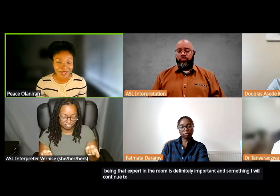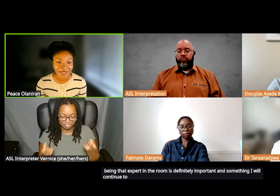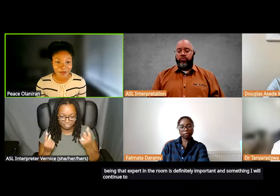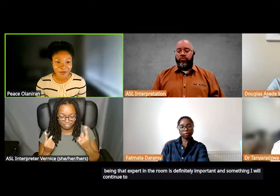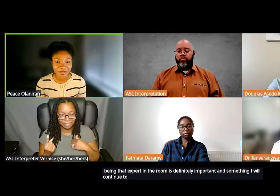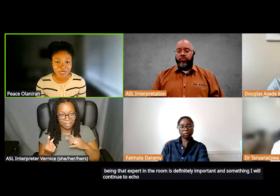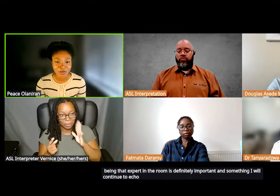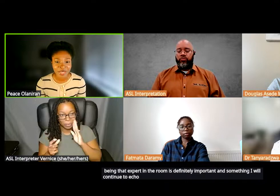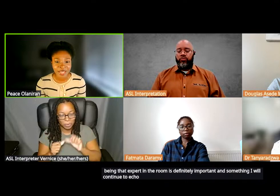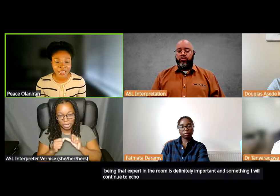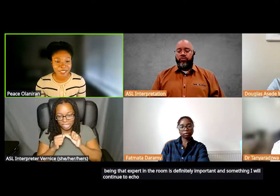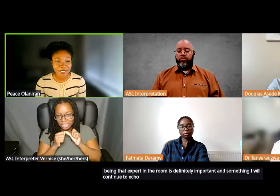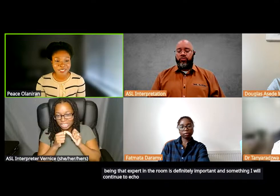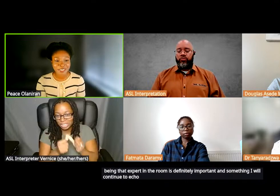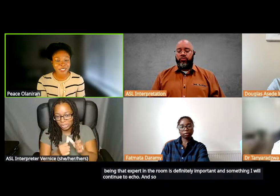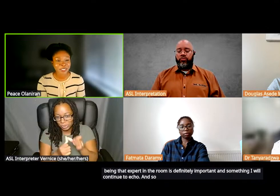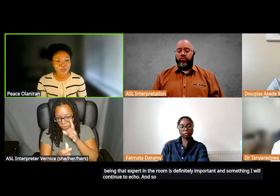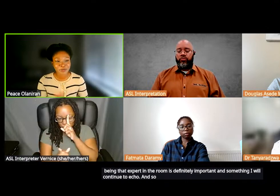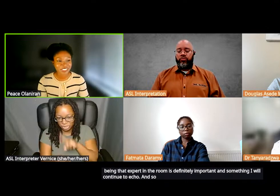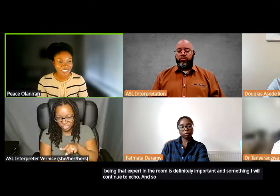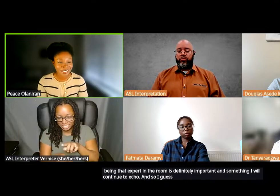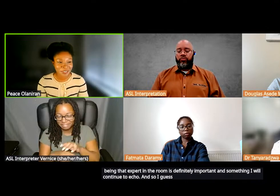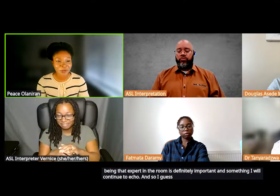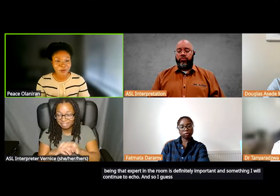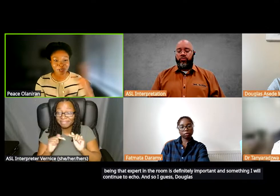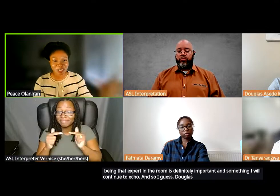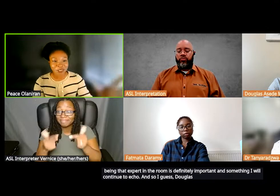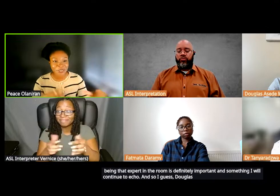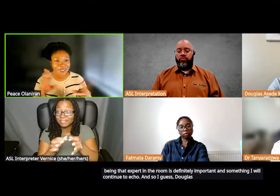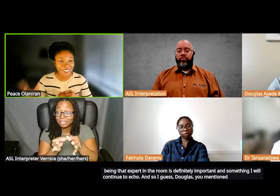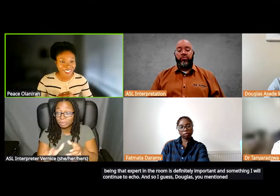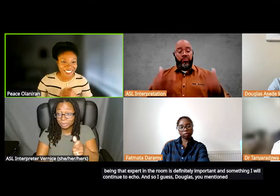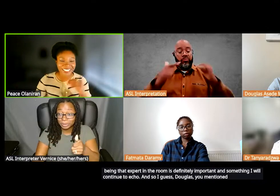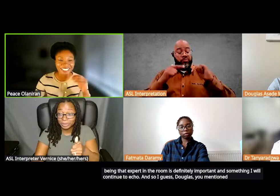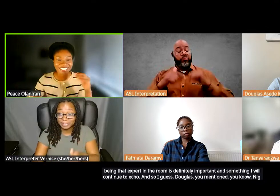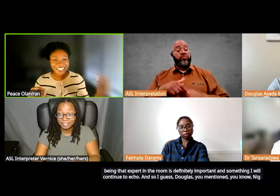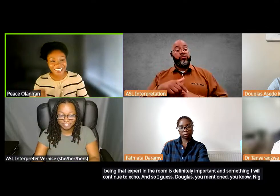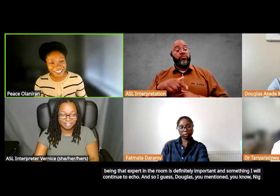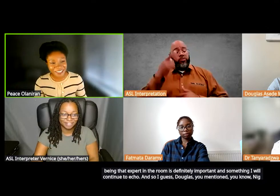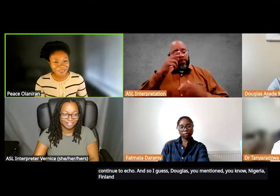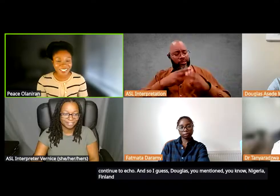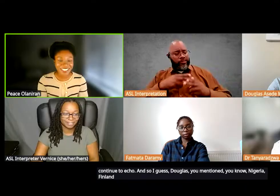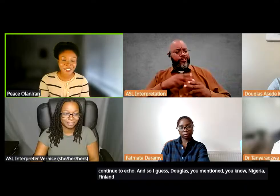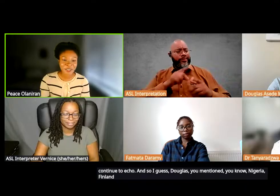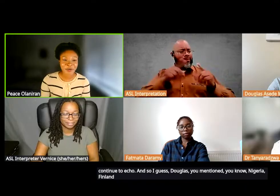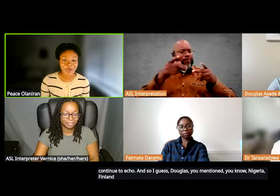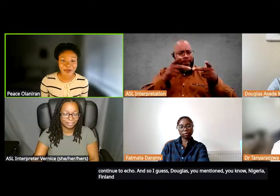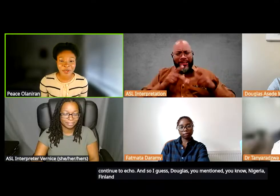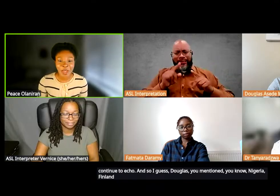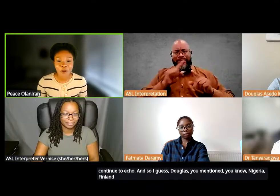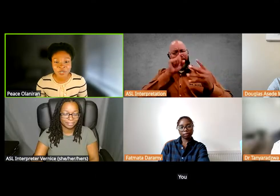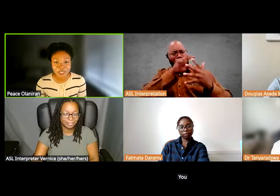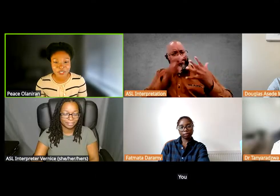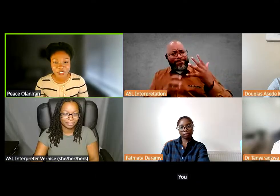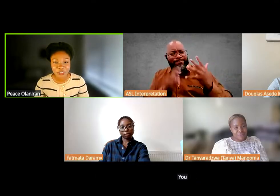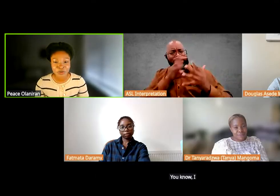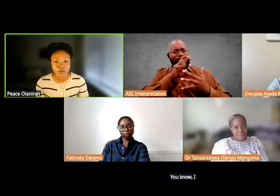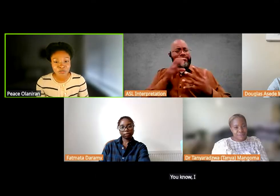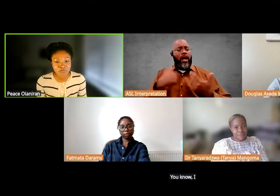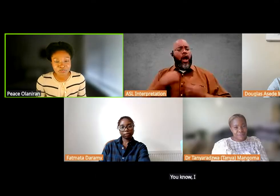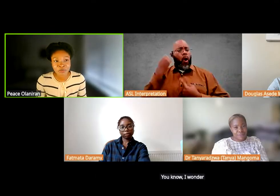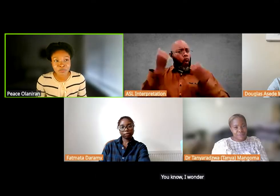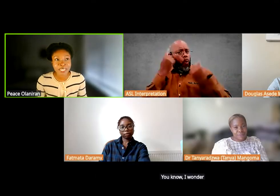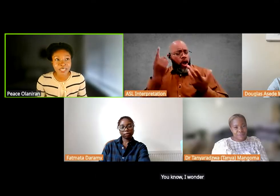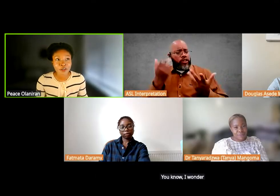echo. And so I guess Douglas, you mentioned, Nigeria, Finland, I wonder, and